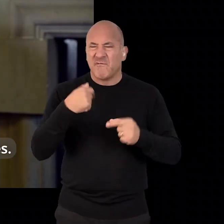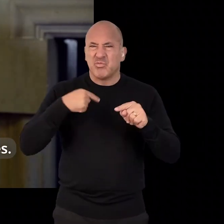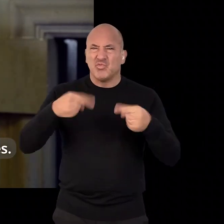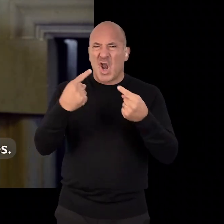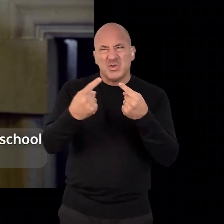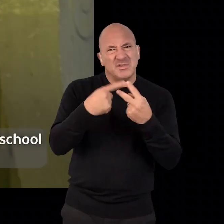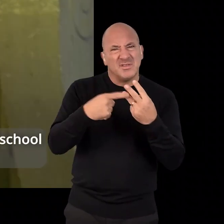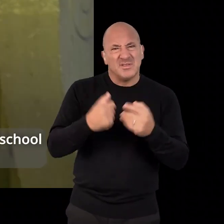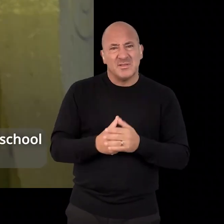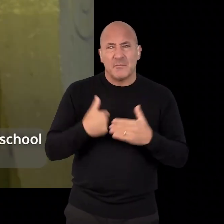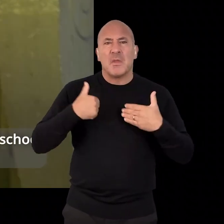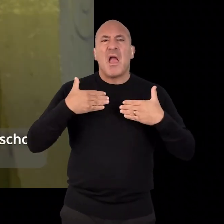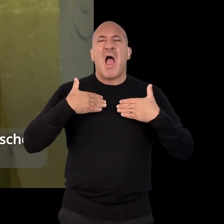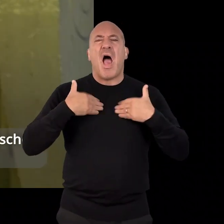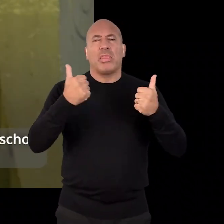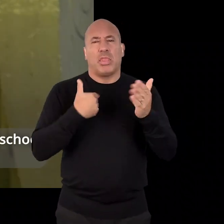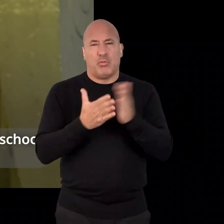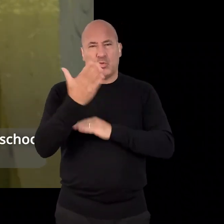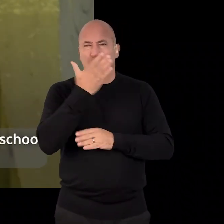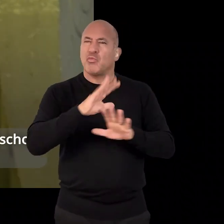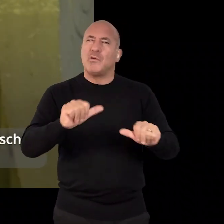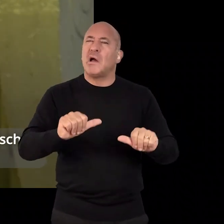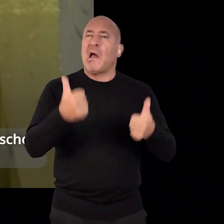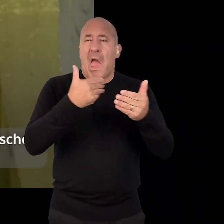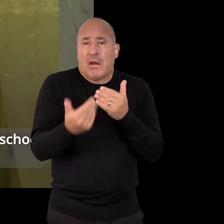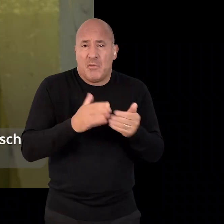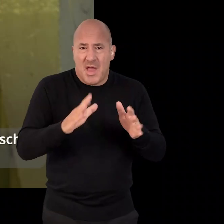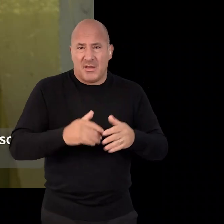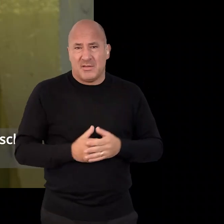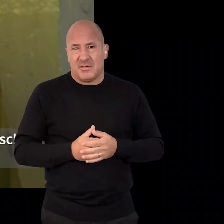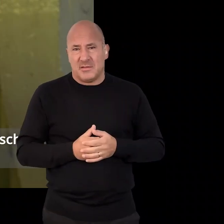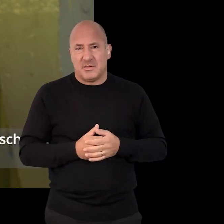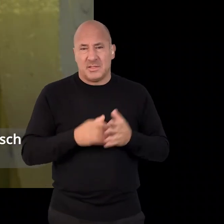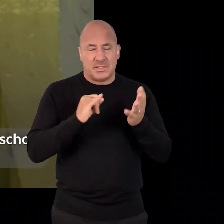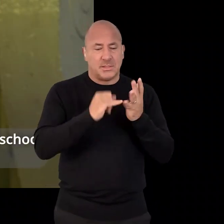there were challenges because my health hadn't been brilliant throughout my school years.